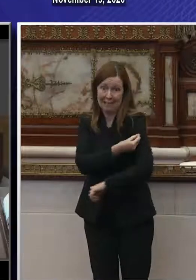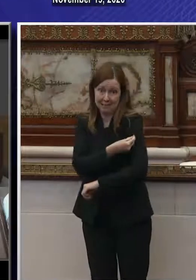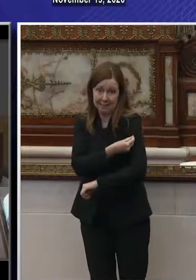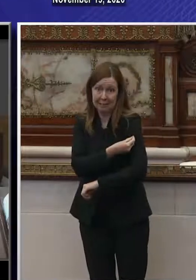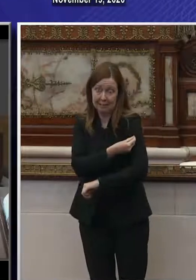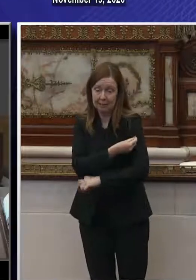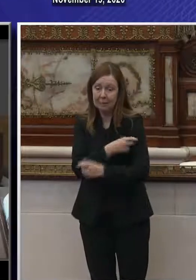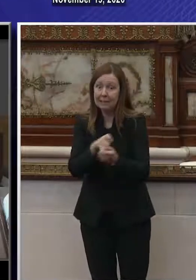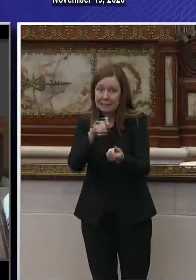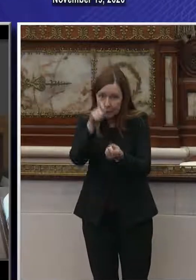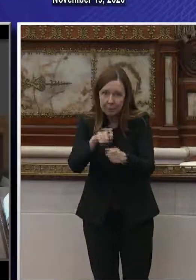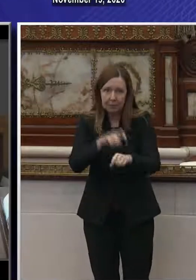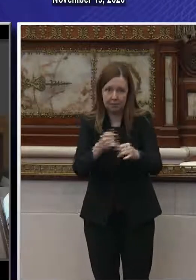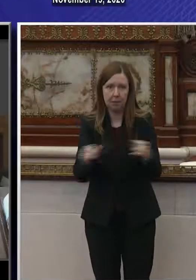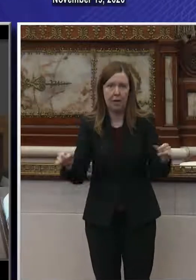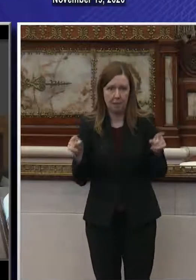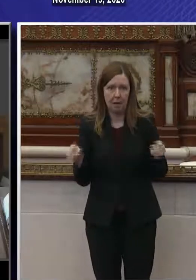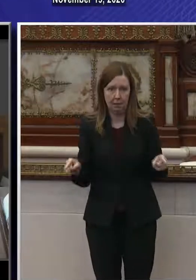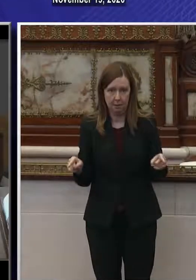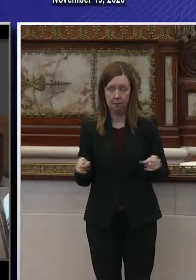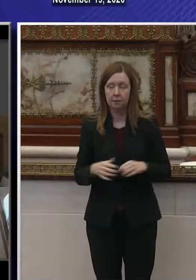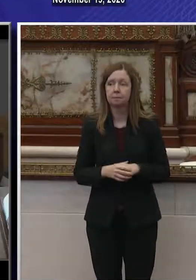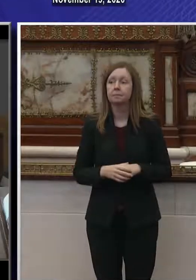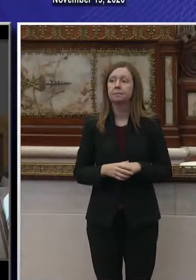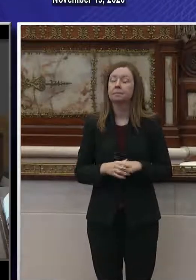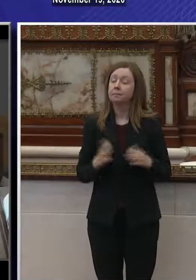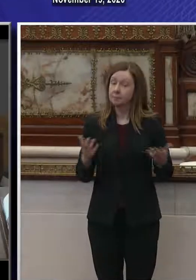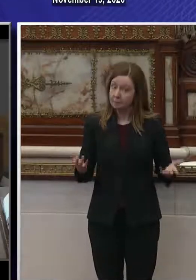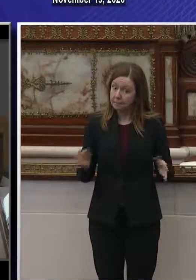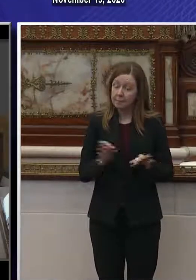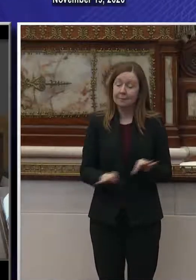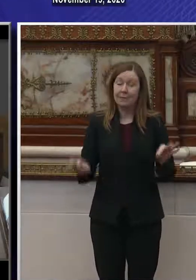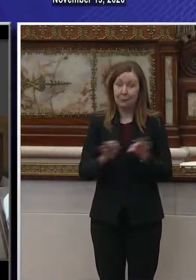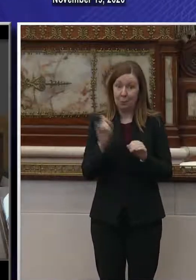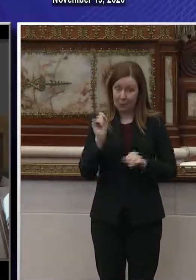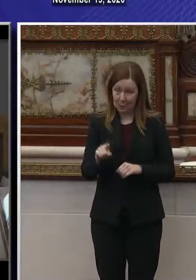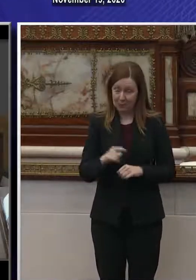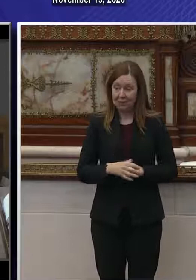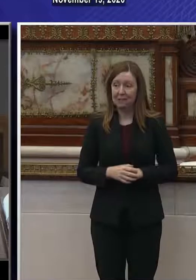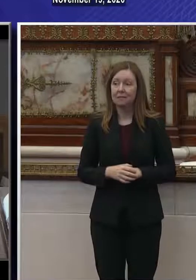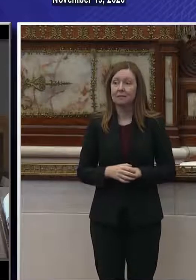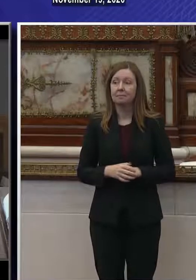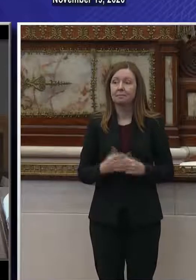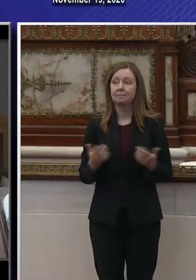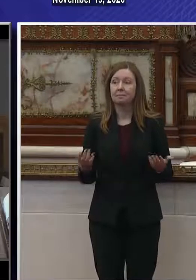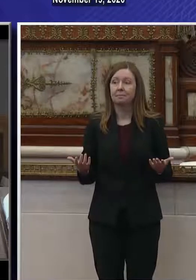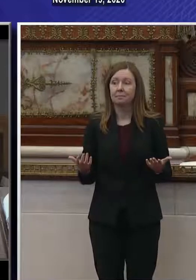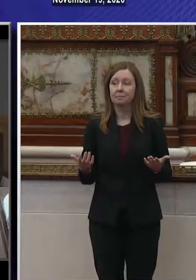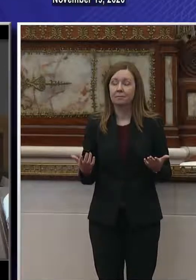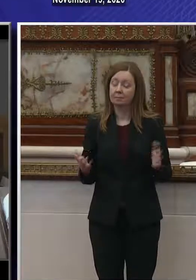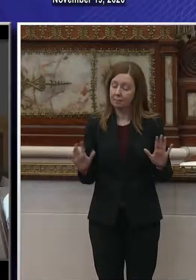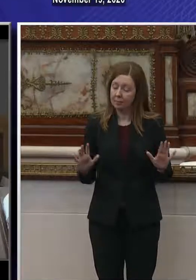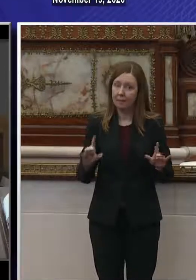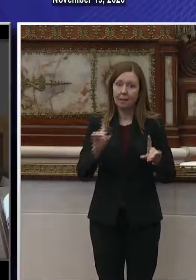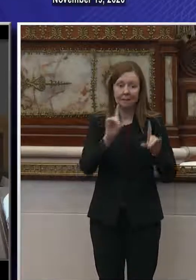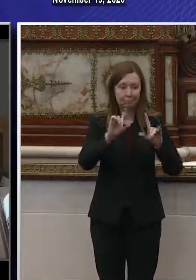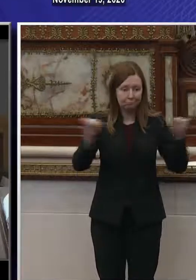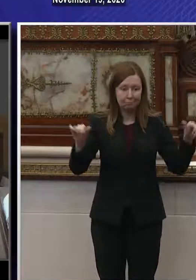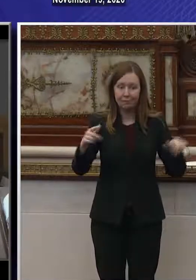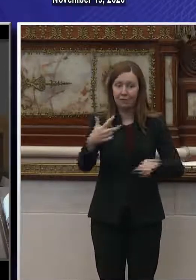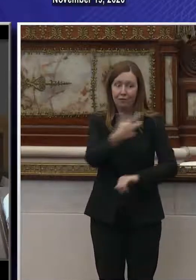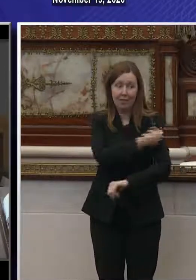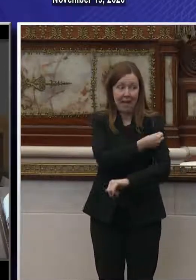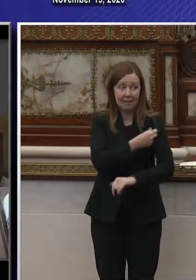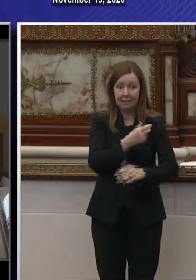very specific timing sequence. And so an important question to ask, which differs from the different vaccine candidates,